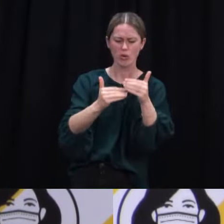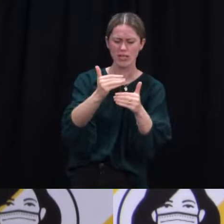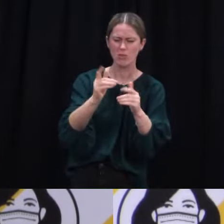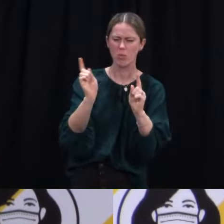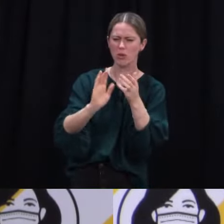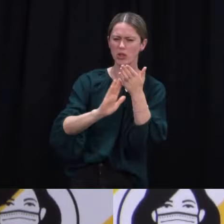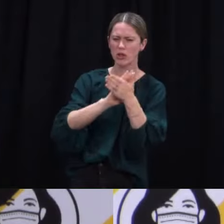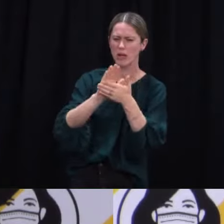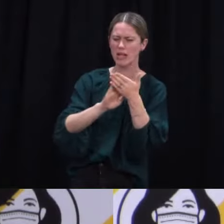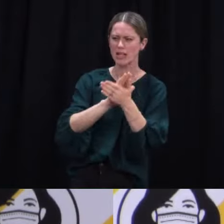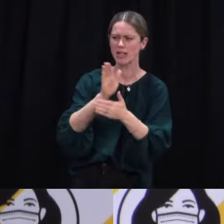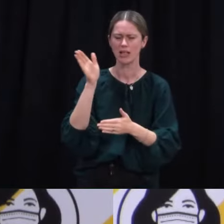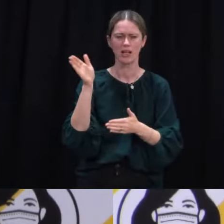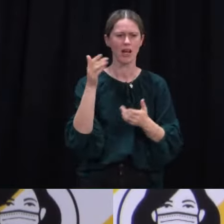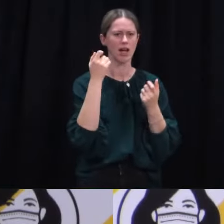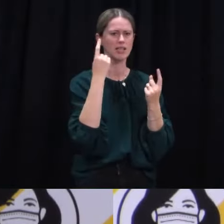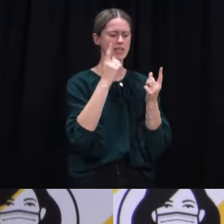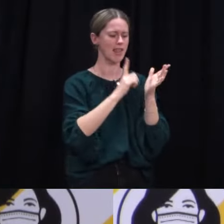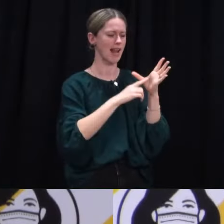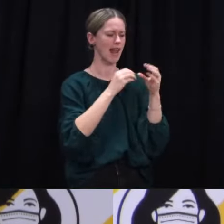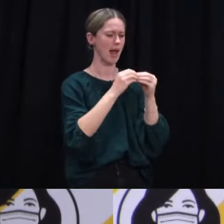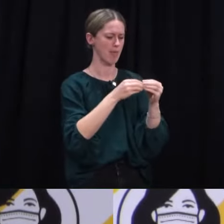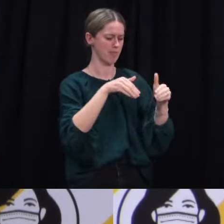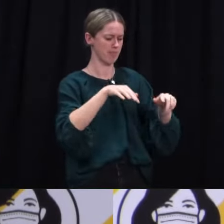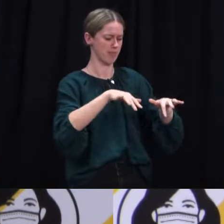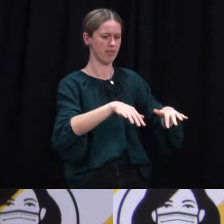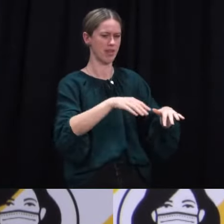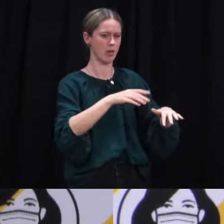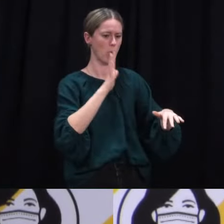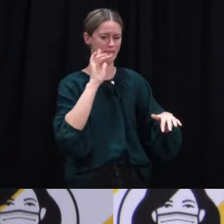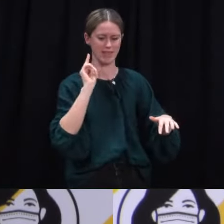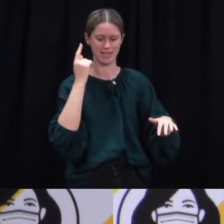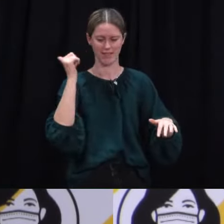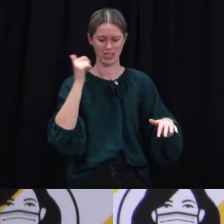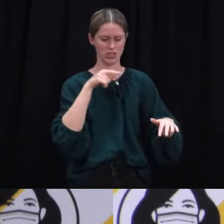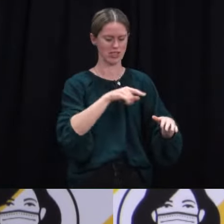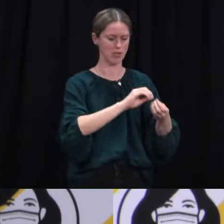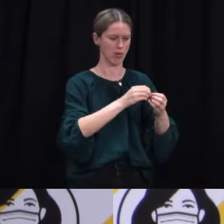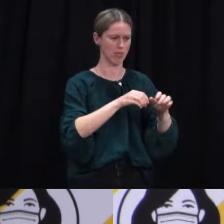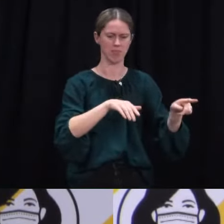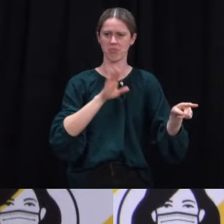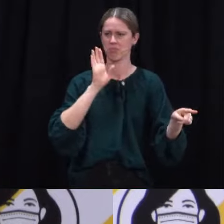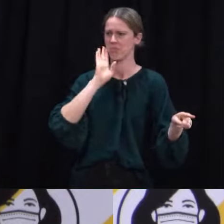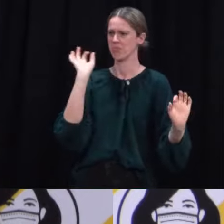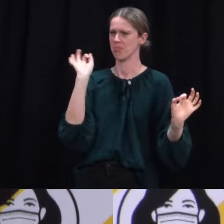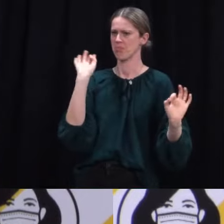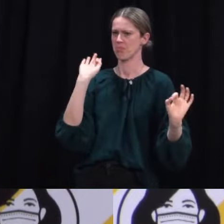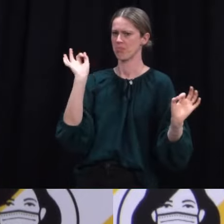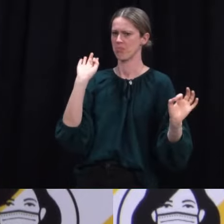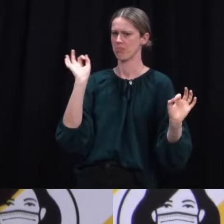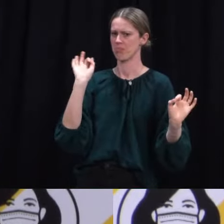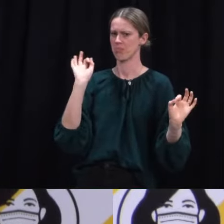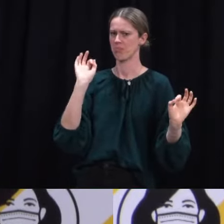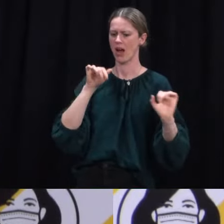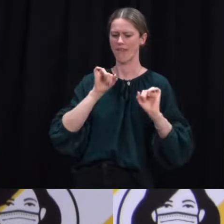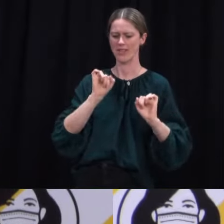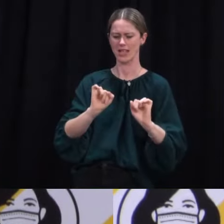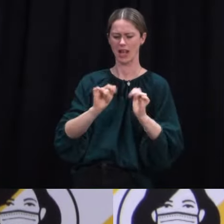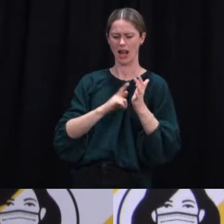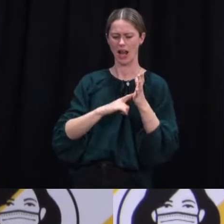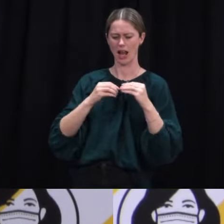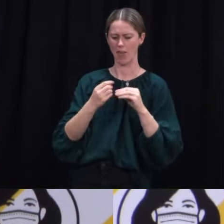laboratory processing side of it? I understand in the laboratory process, so after the test has been taken. No, no reports of that. Okay. But I did visit a